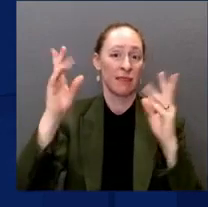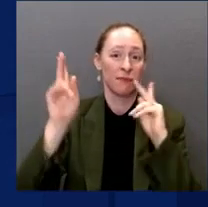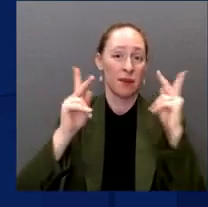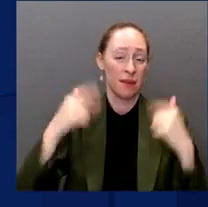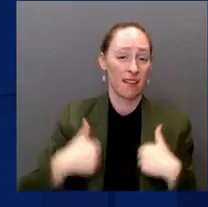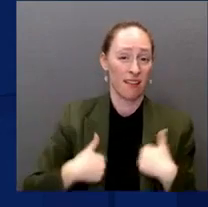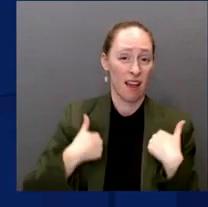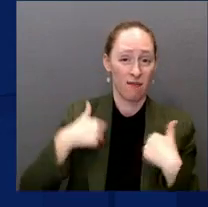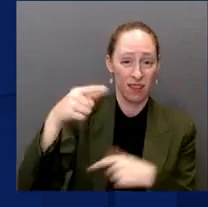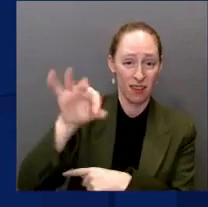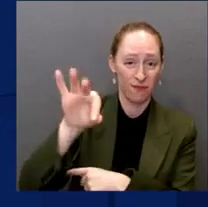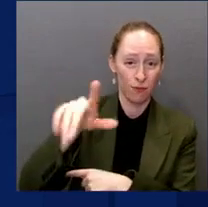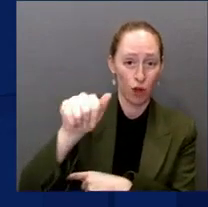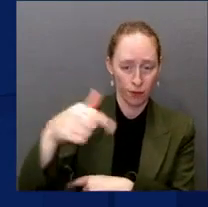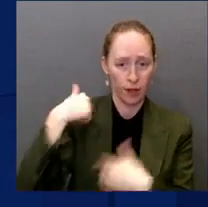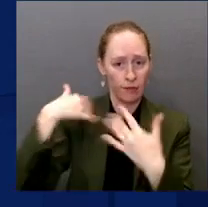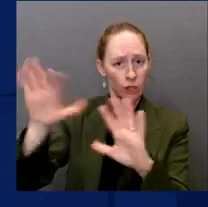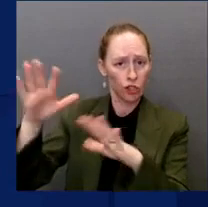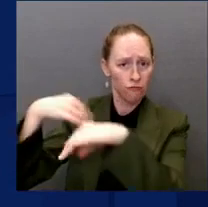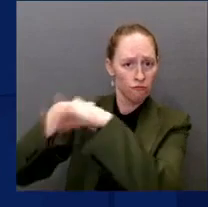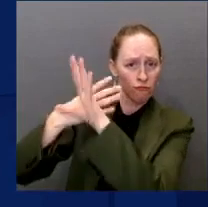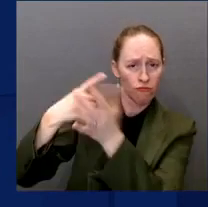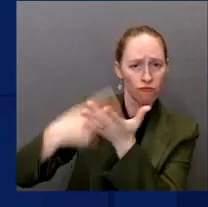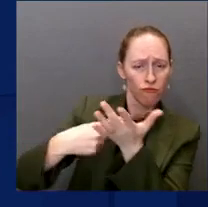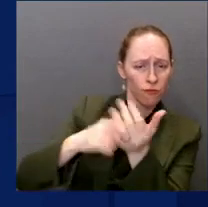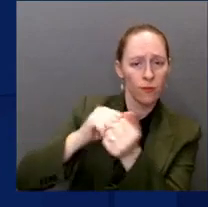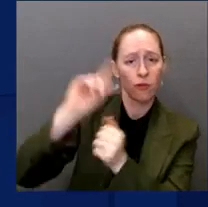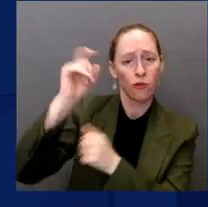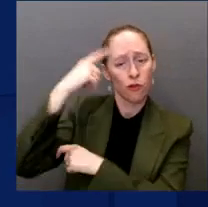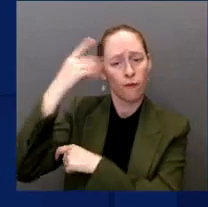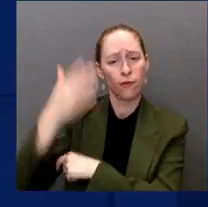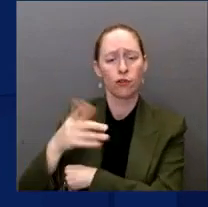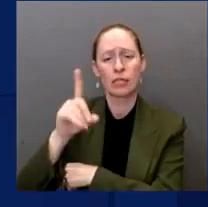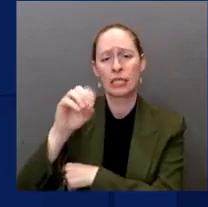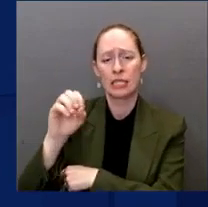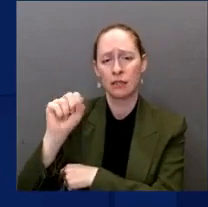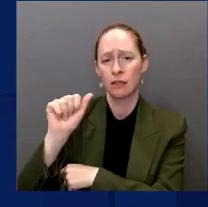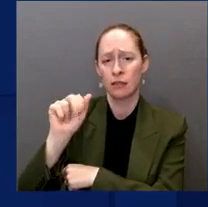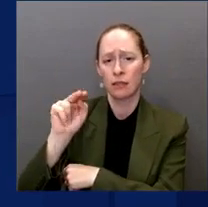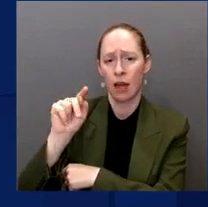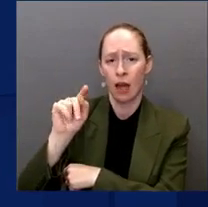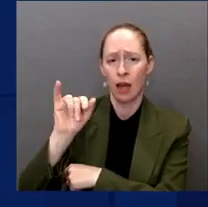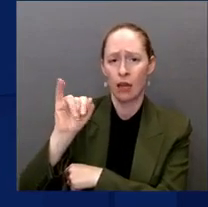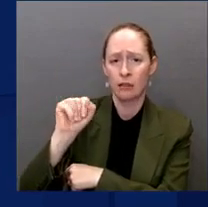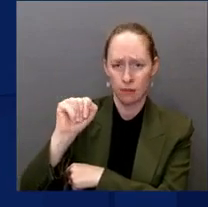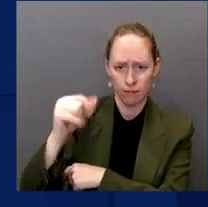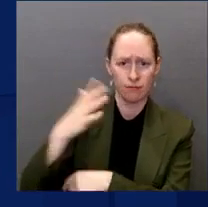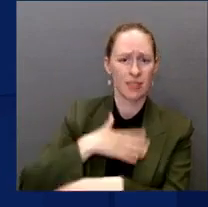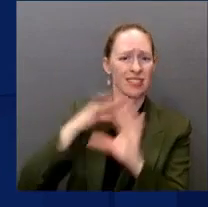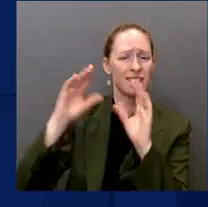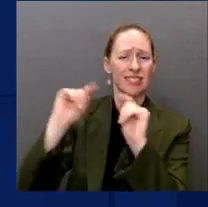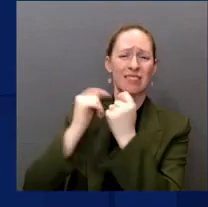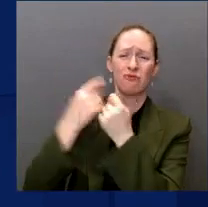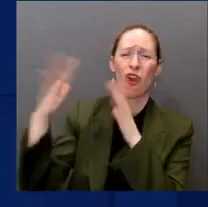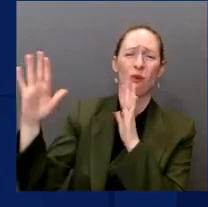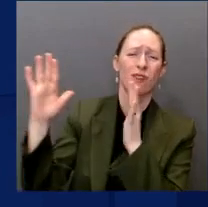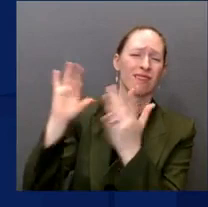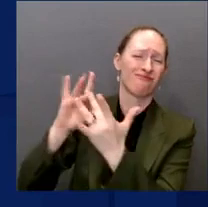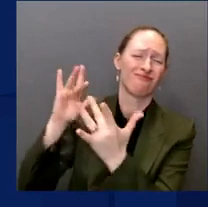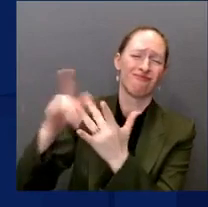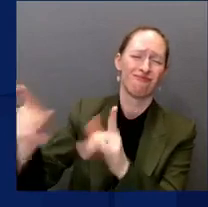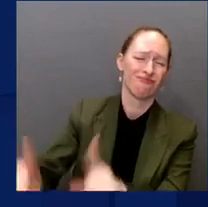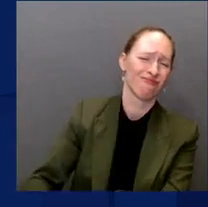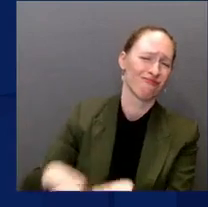time. My team has been in constant contact with him from the very beginning. And the mayors of